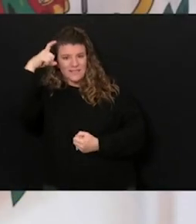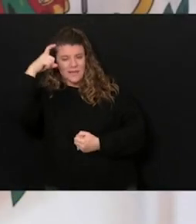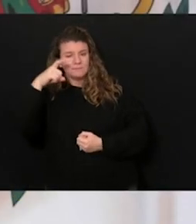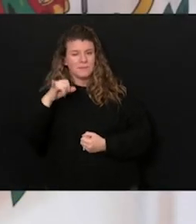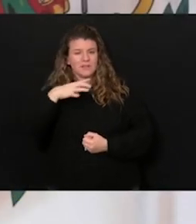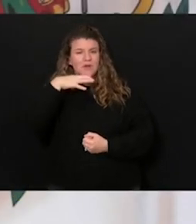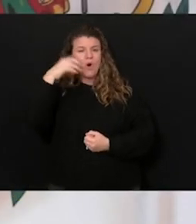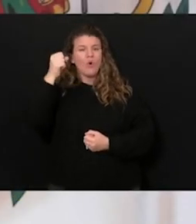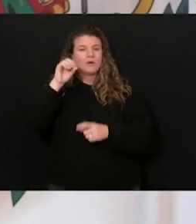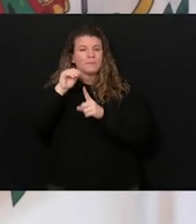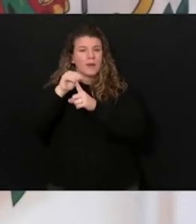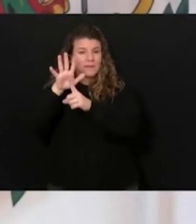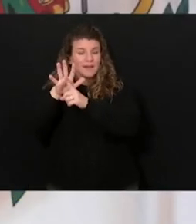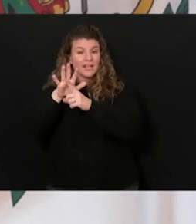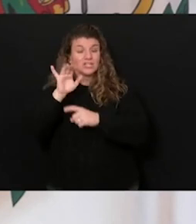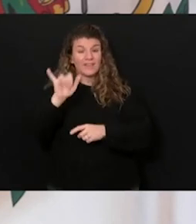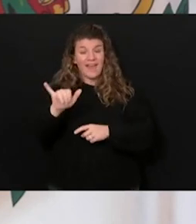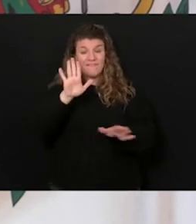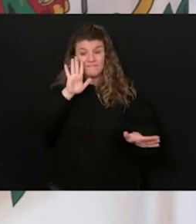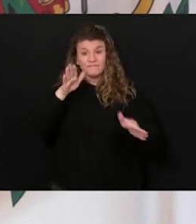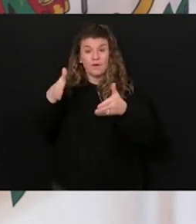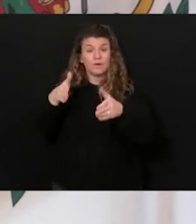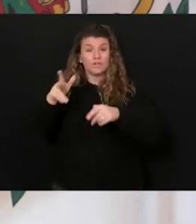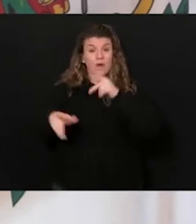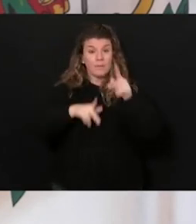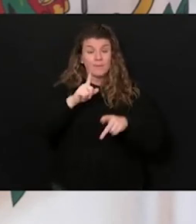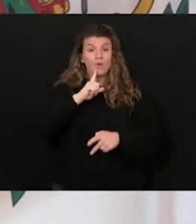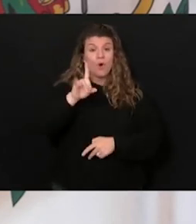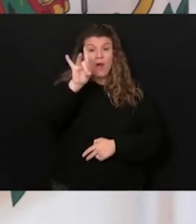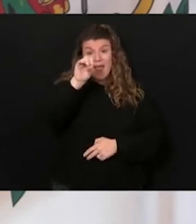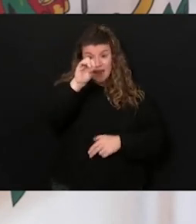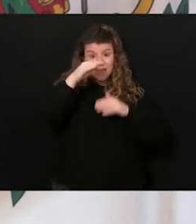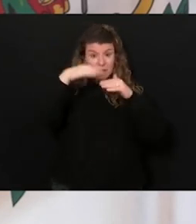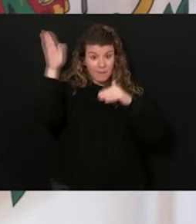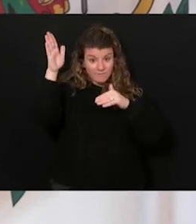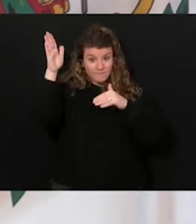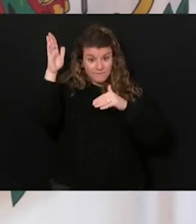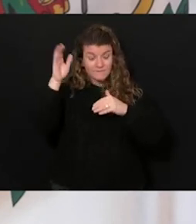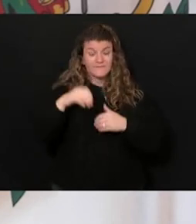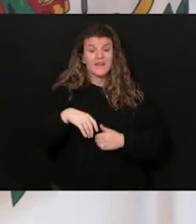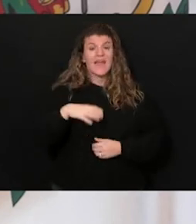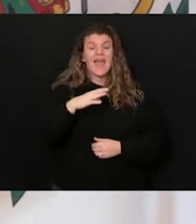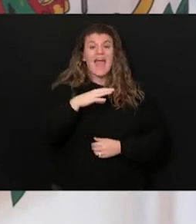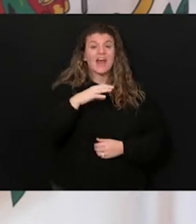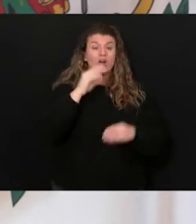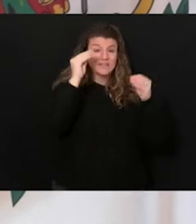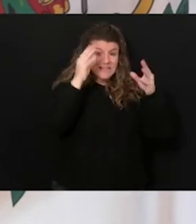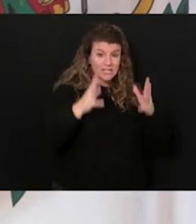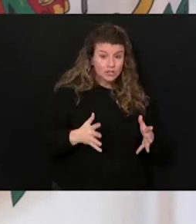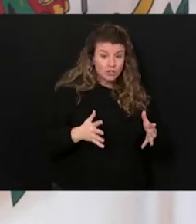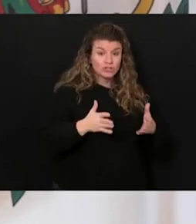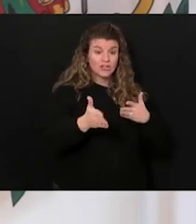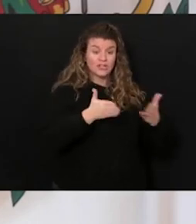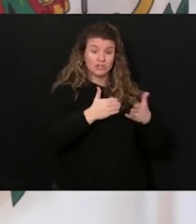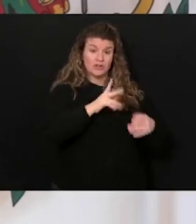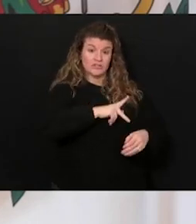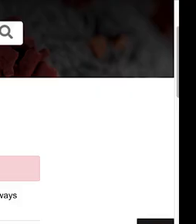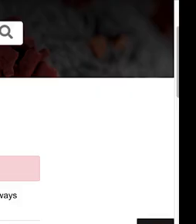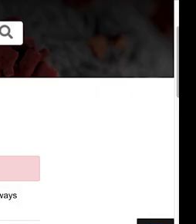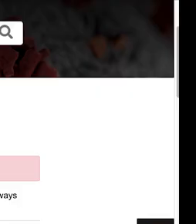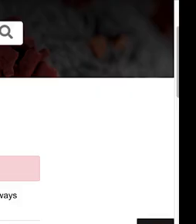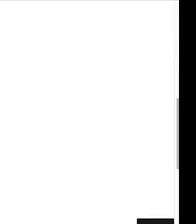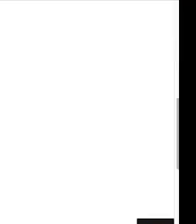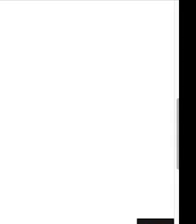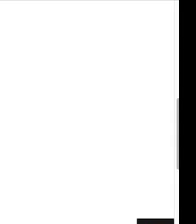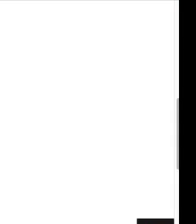absolutely targeted at our people that are 80 and above, and our faculty and our service personnel 50